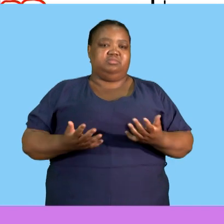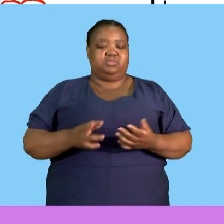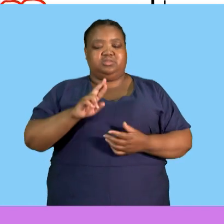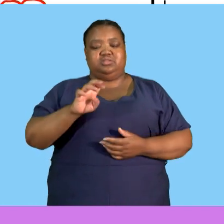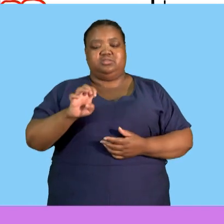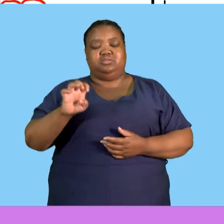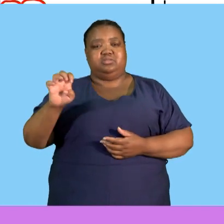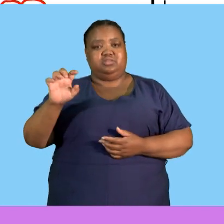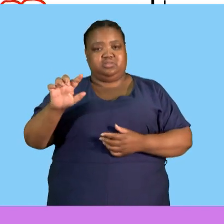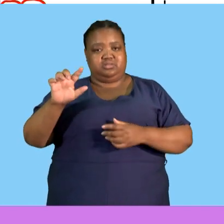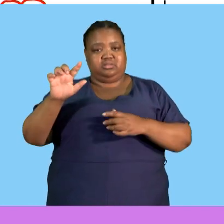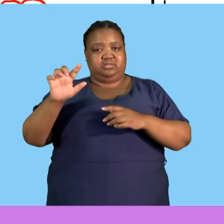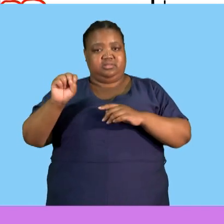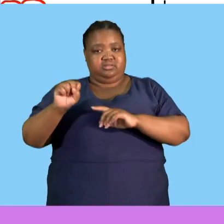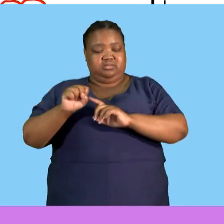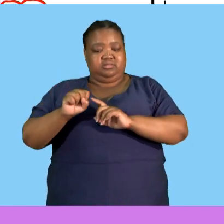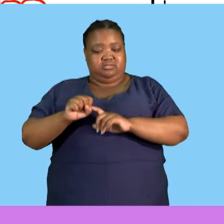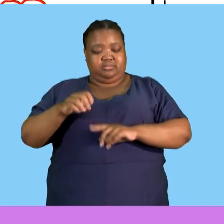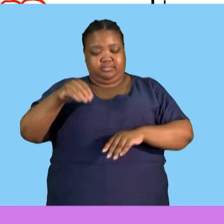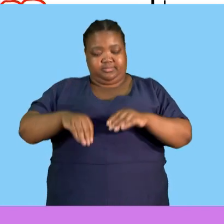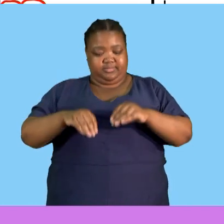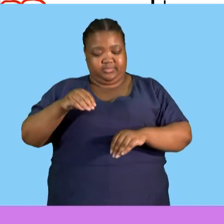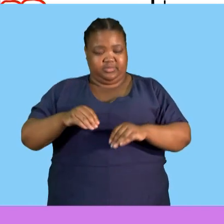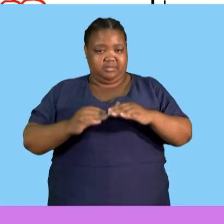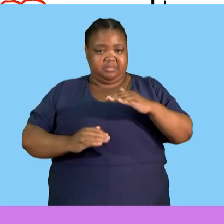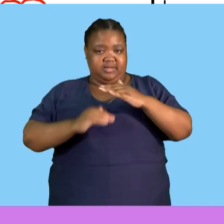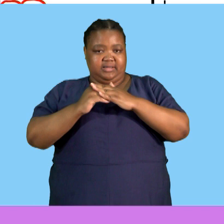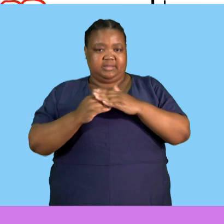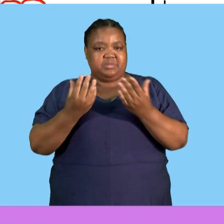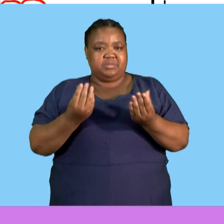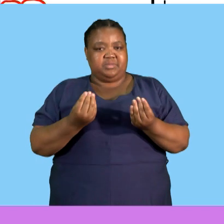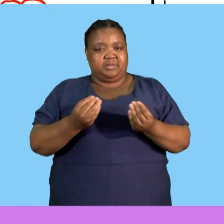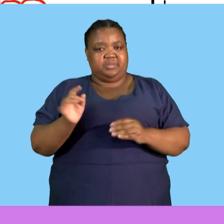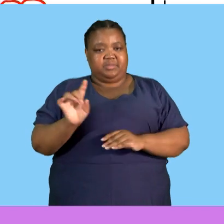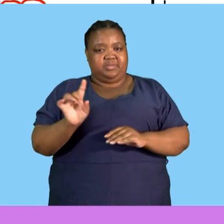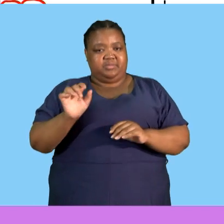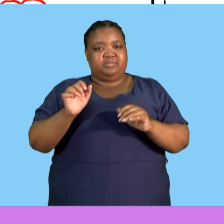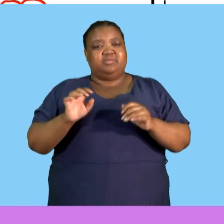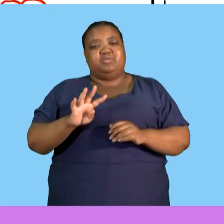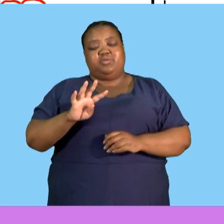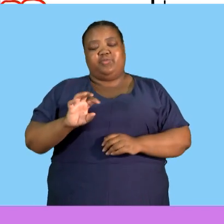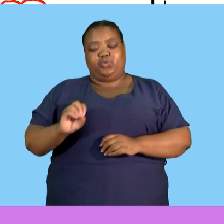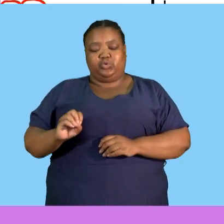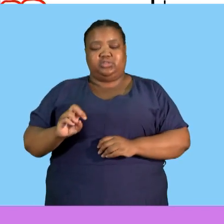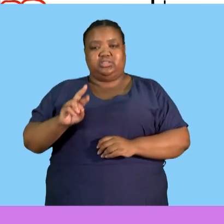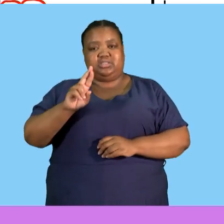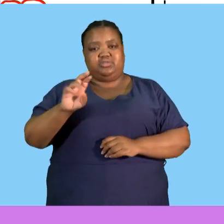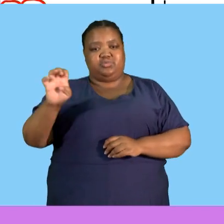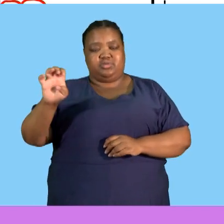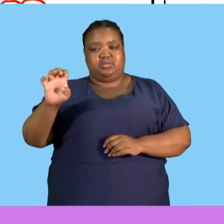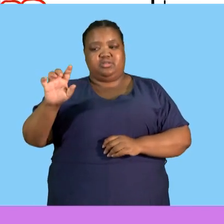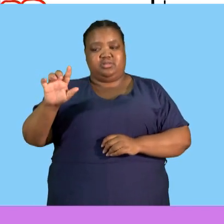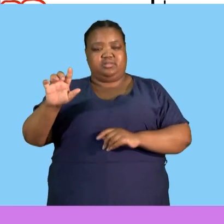therefore, what is the maximum number of reels that can fit into this rectangular box? That will